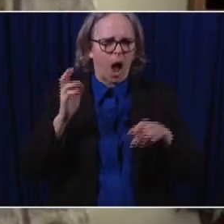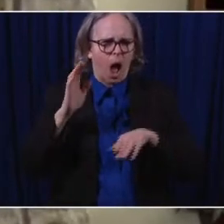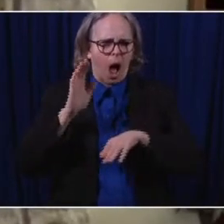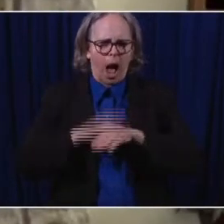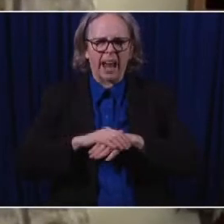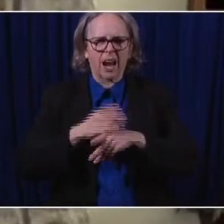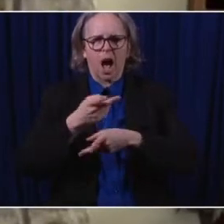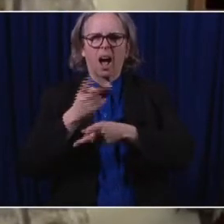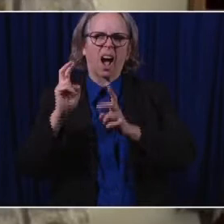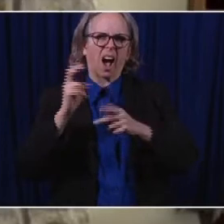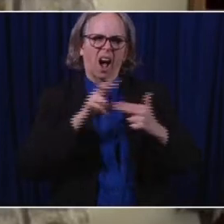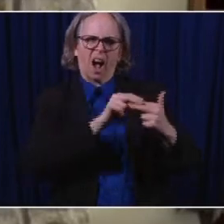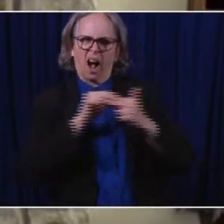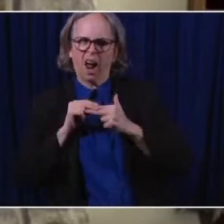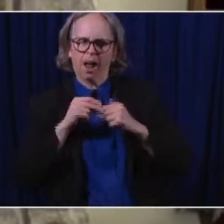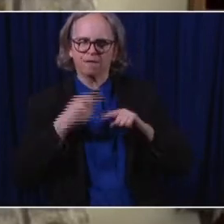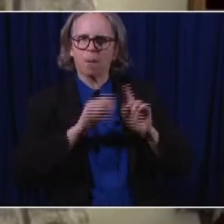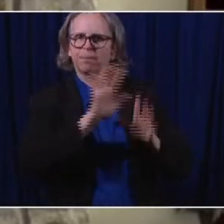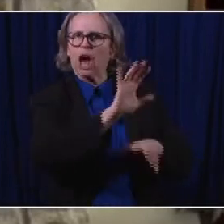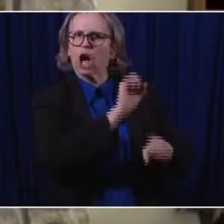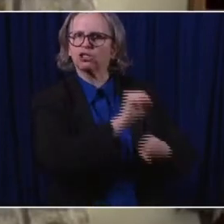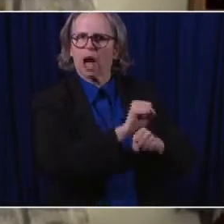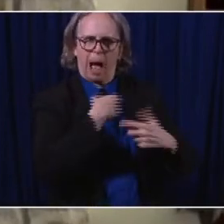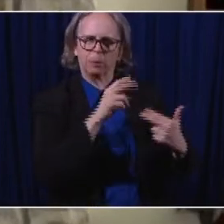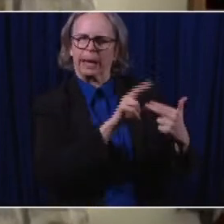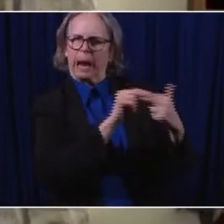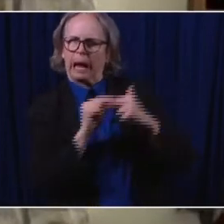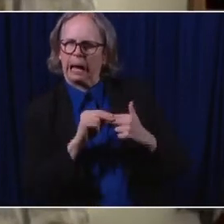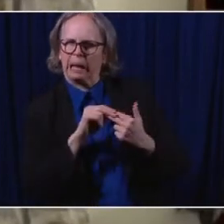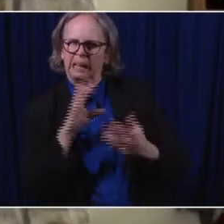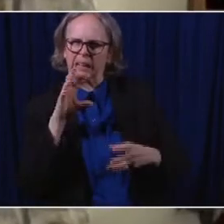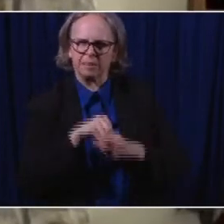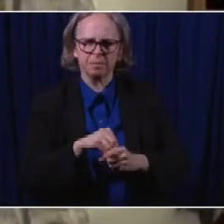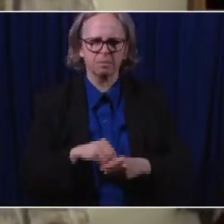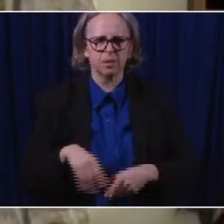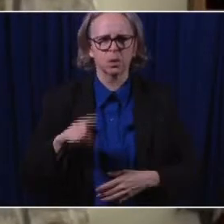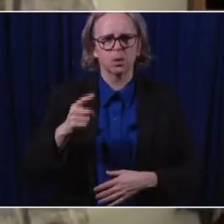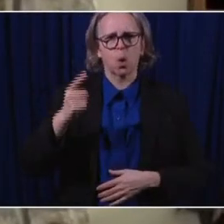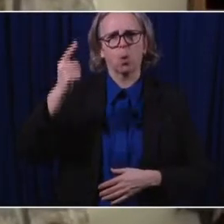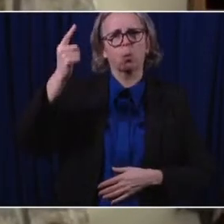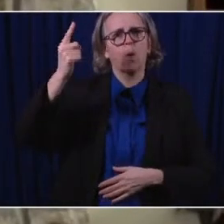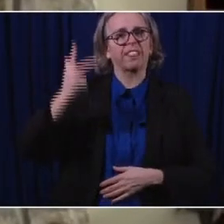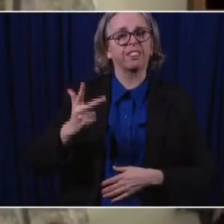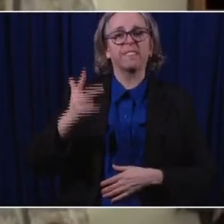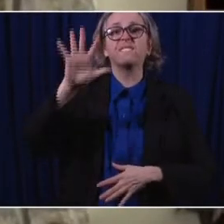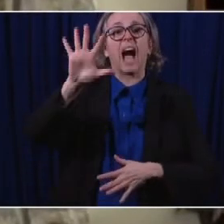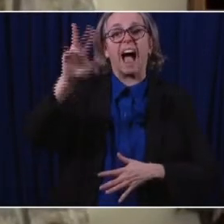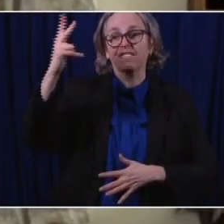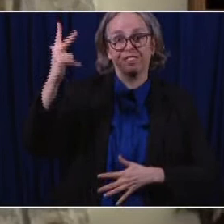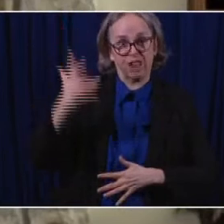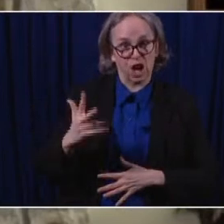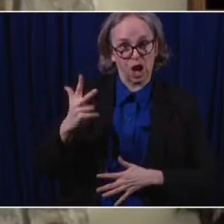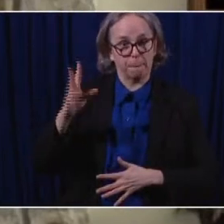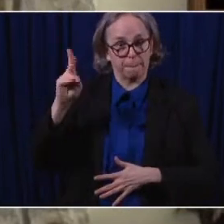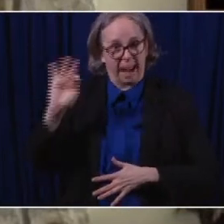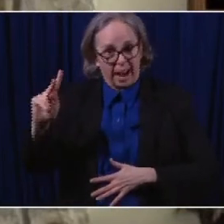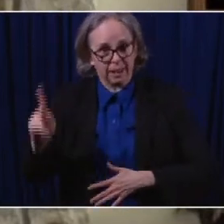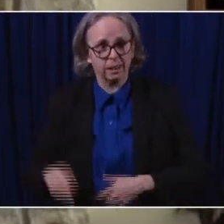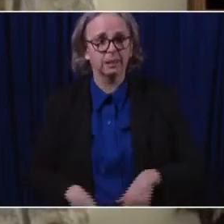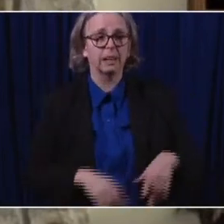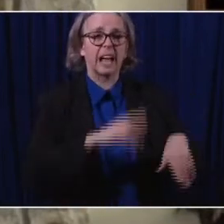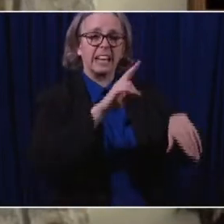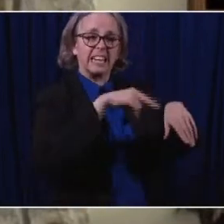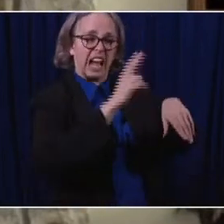loaning them. Fifth Third Bank, Nationwide, Western and Southern Financial Group, and Cova